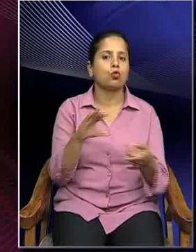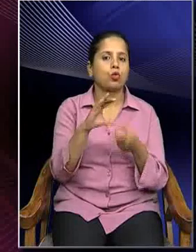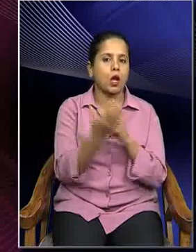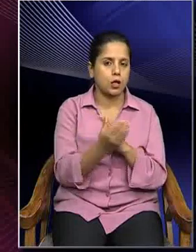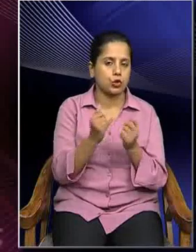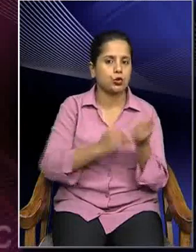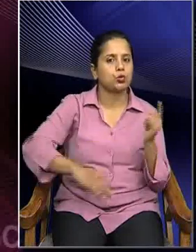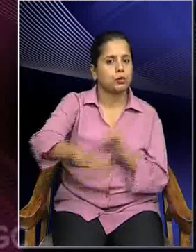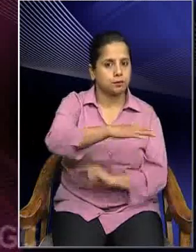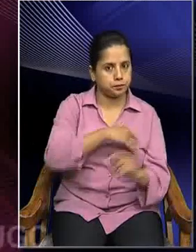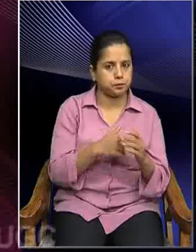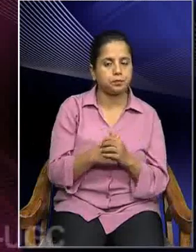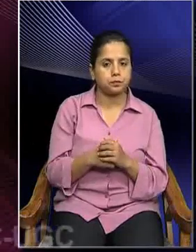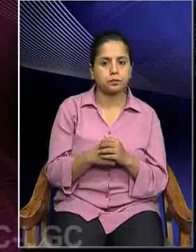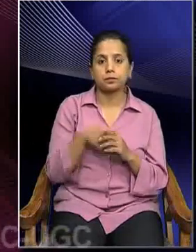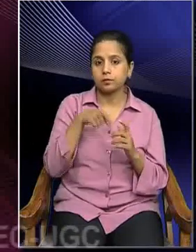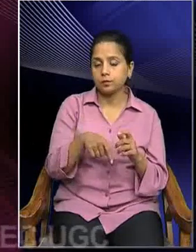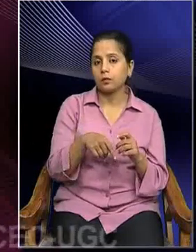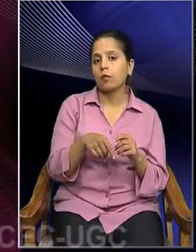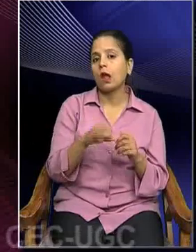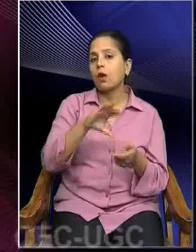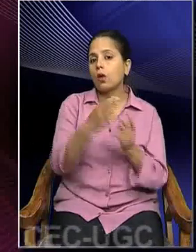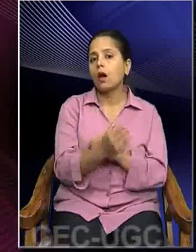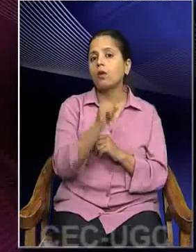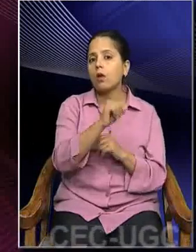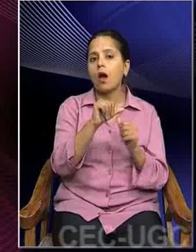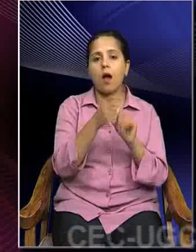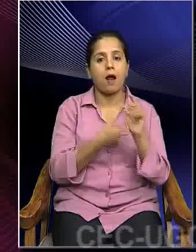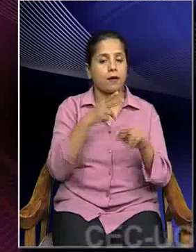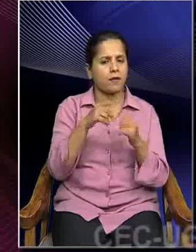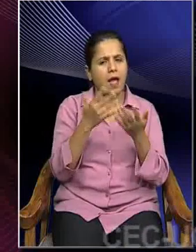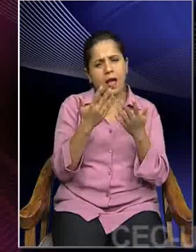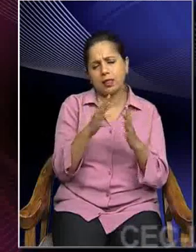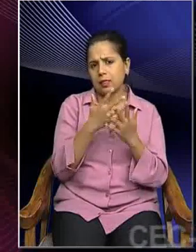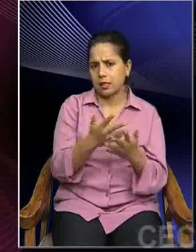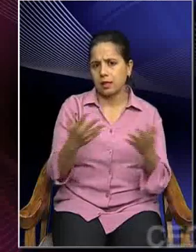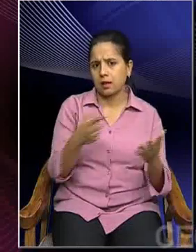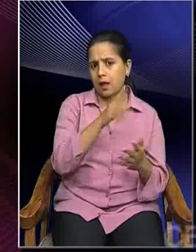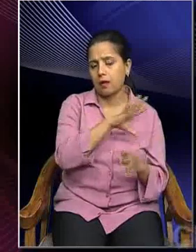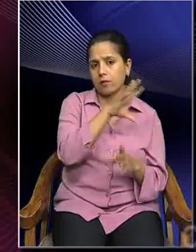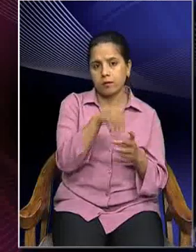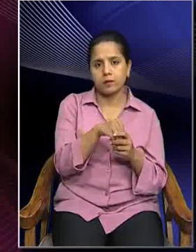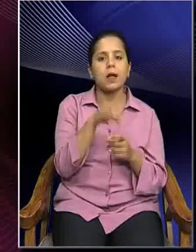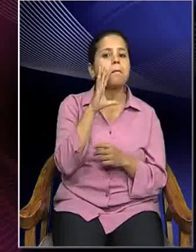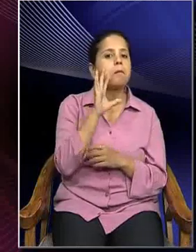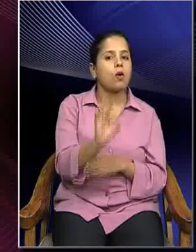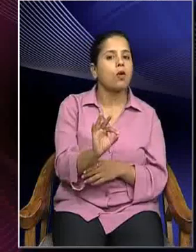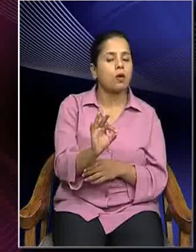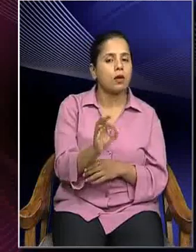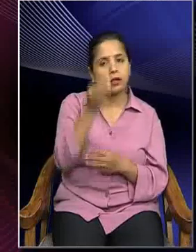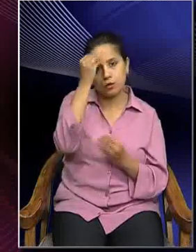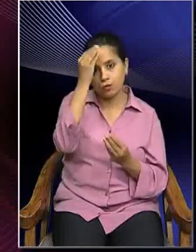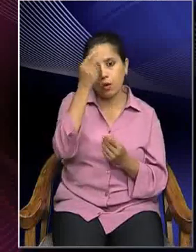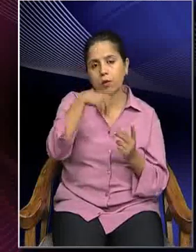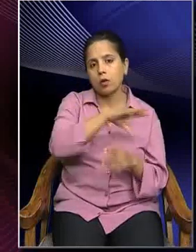a society. And a cultural artifact is any item which contains important information